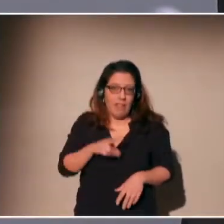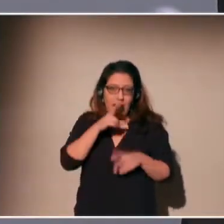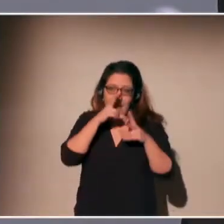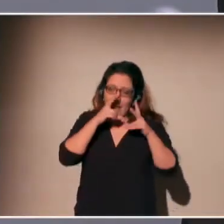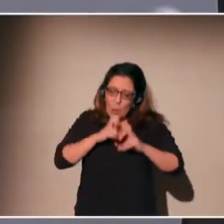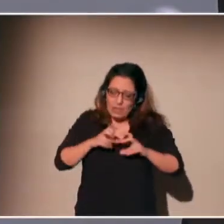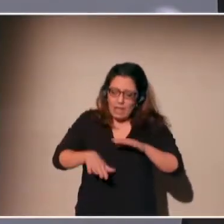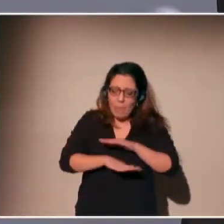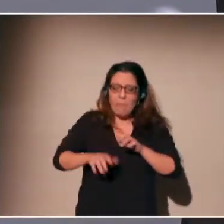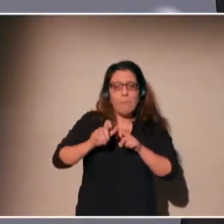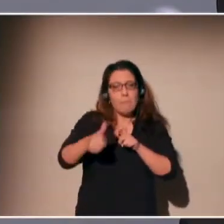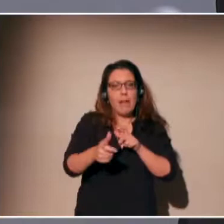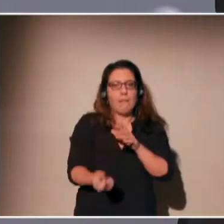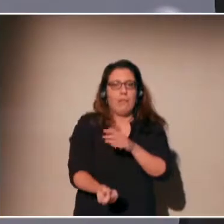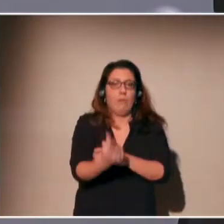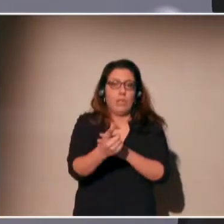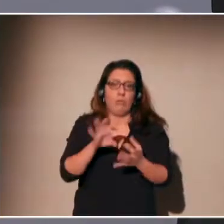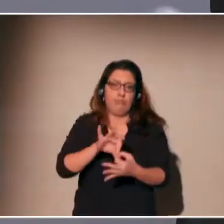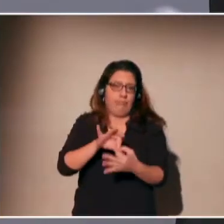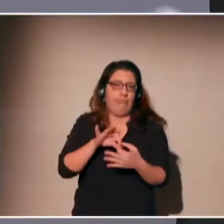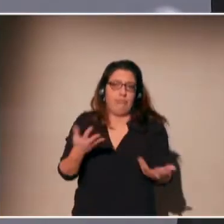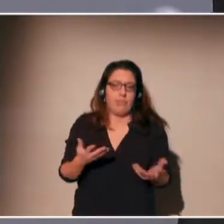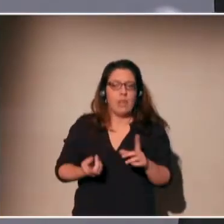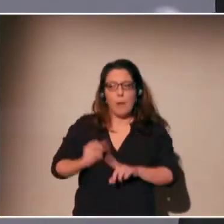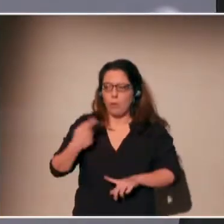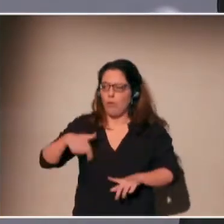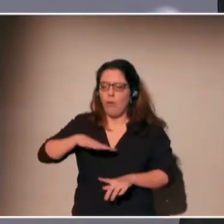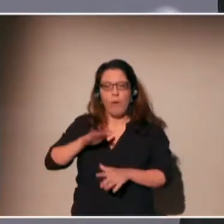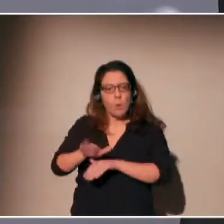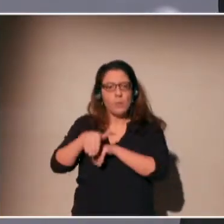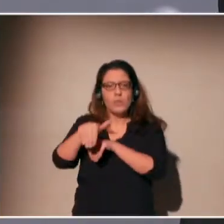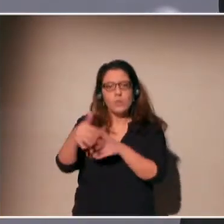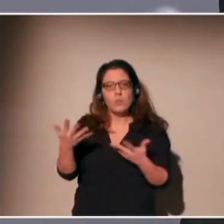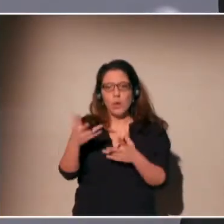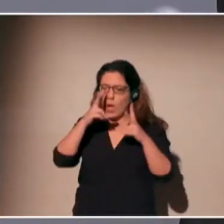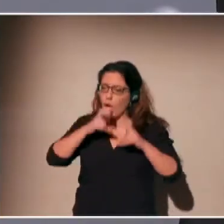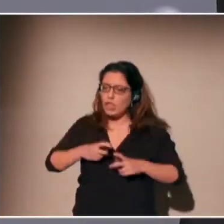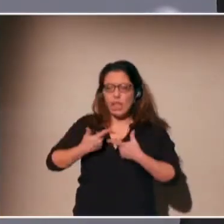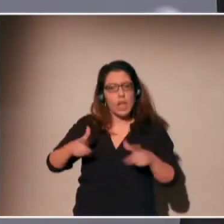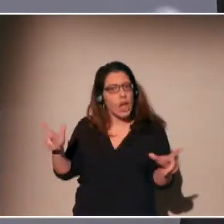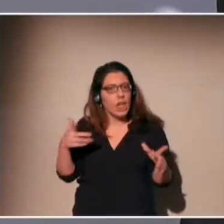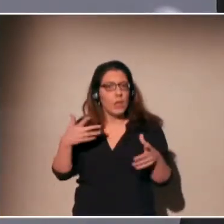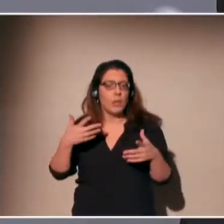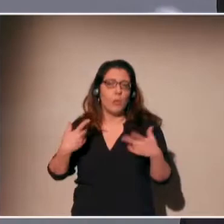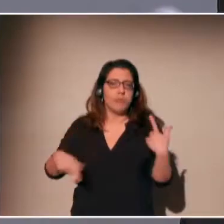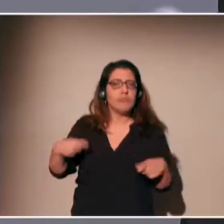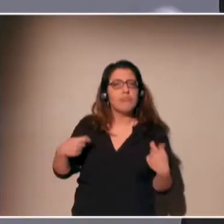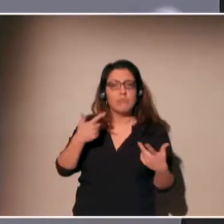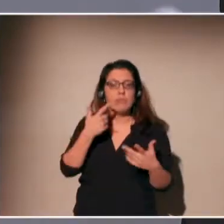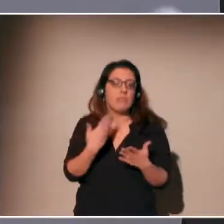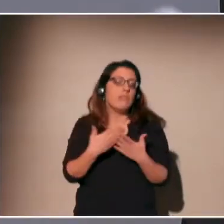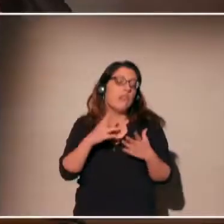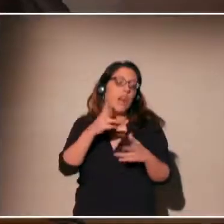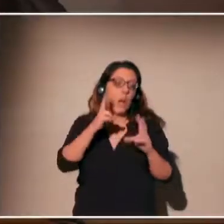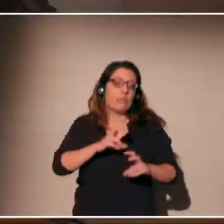There's no innovation without fundamental research, and that is why it is really important to